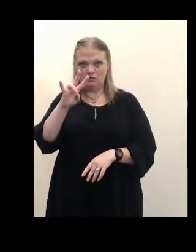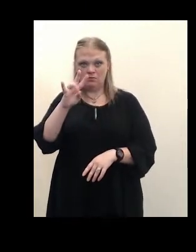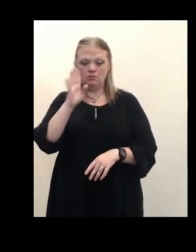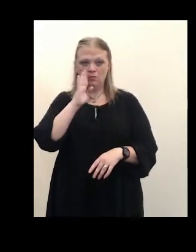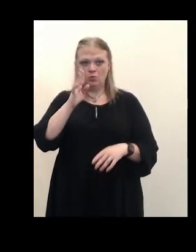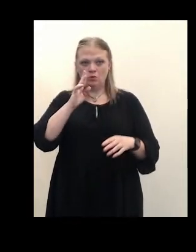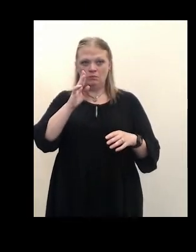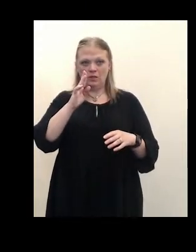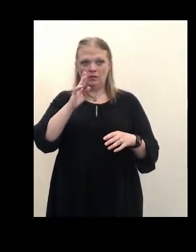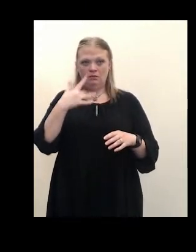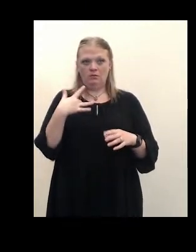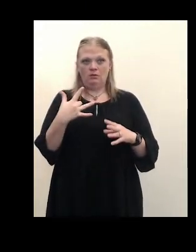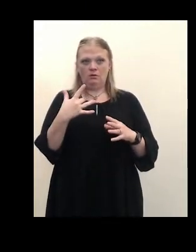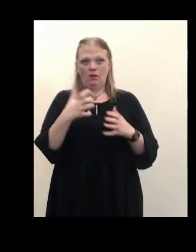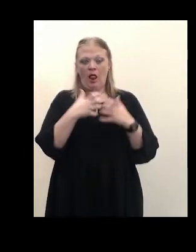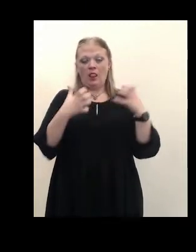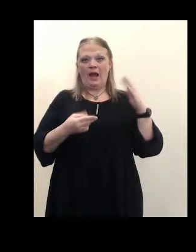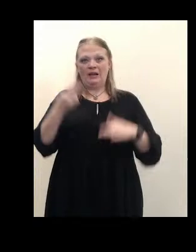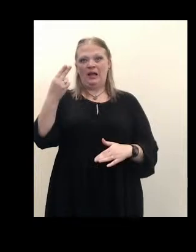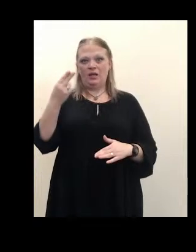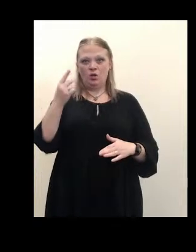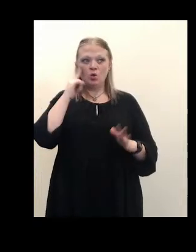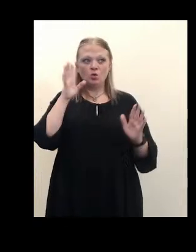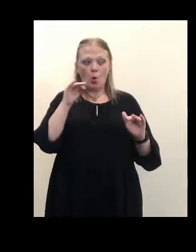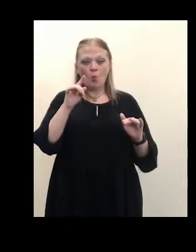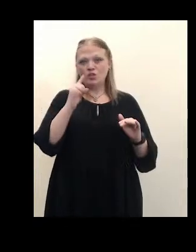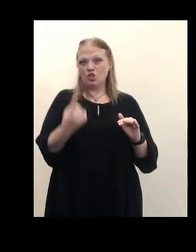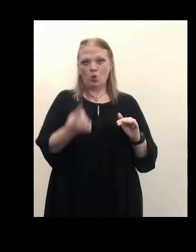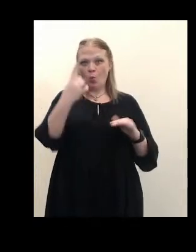all of these. Let's hope it's just a one-day anomaly.